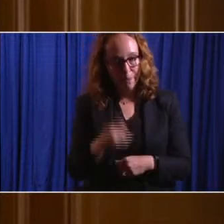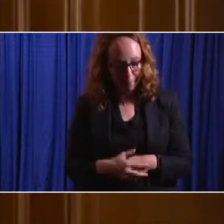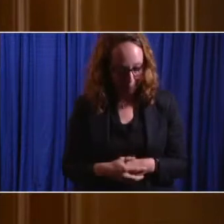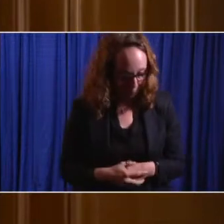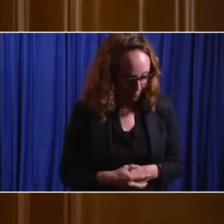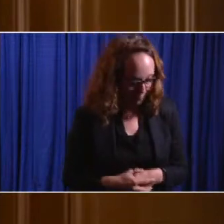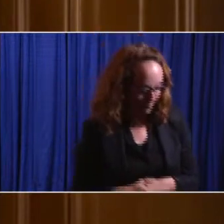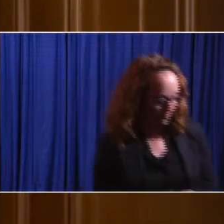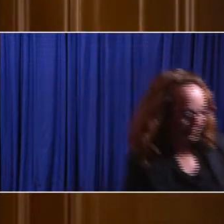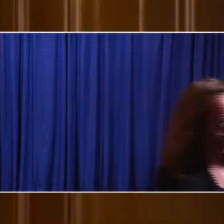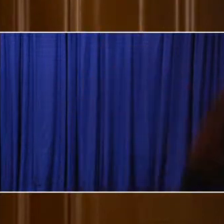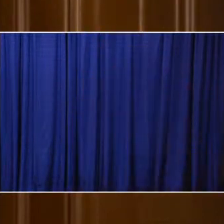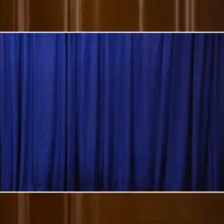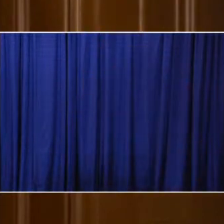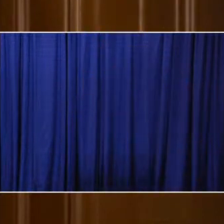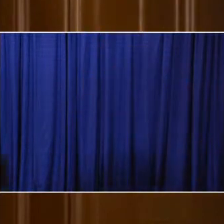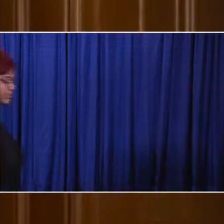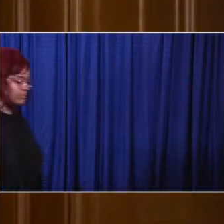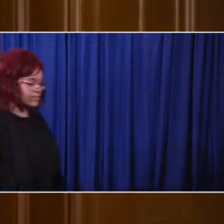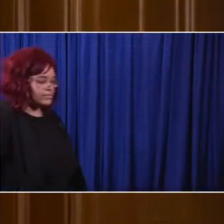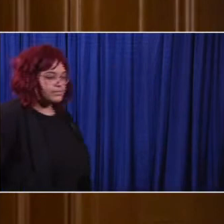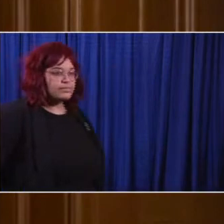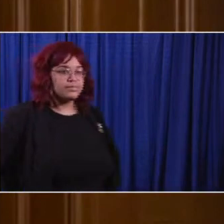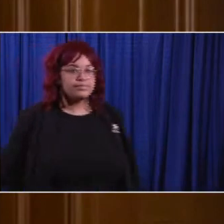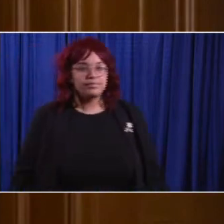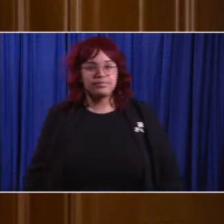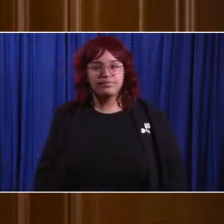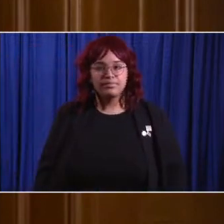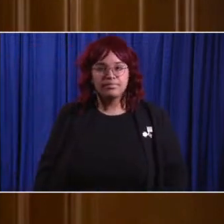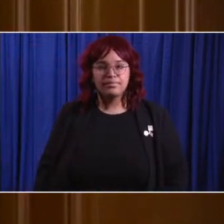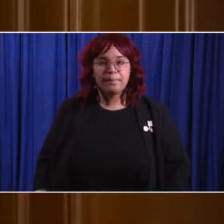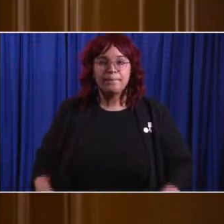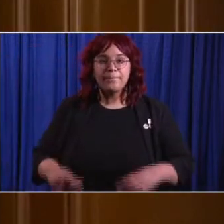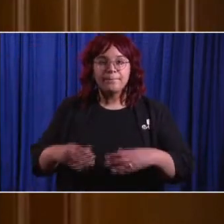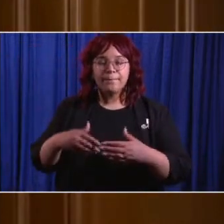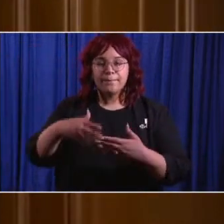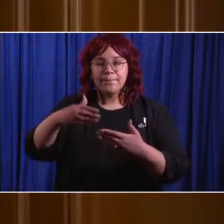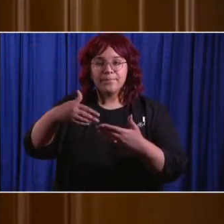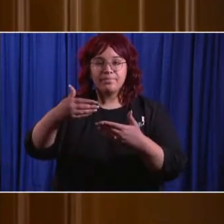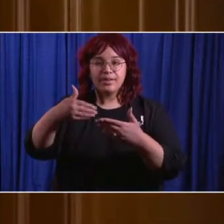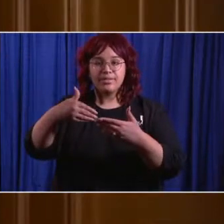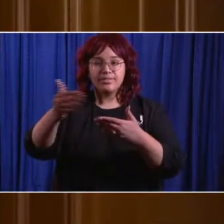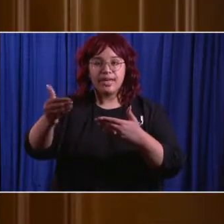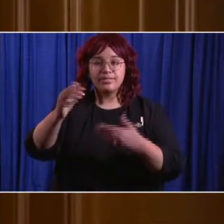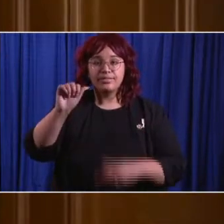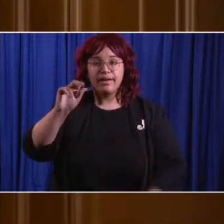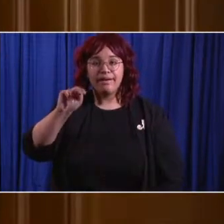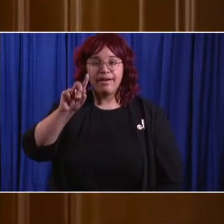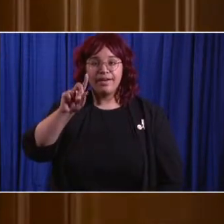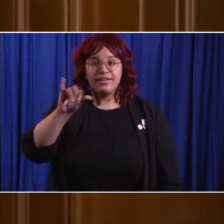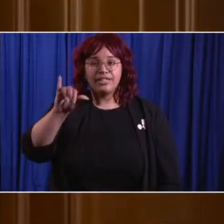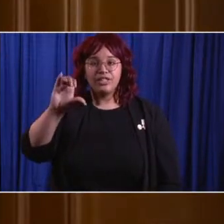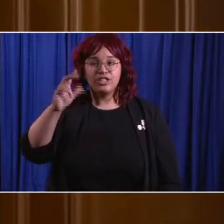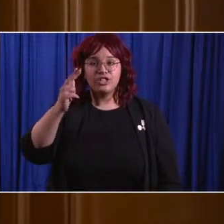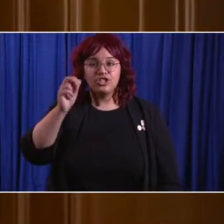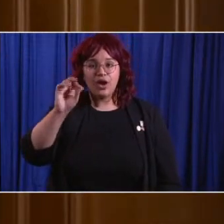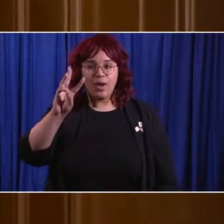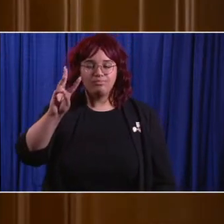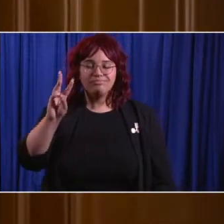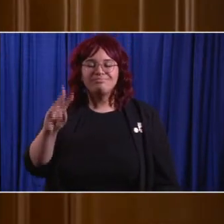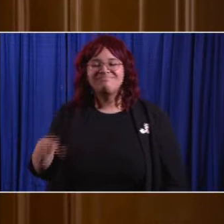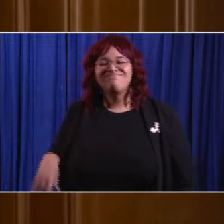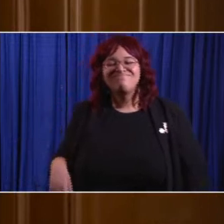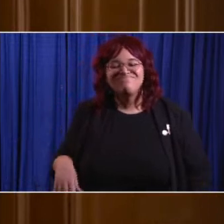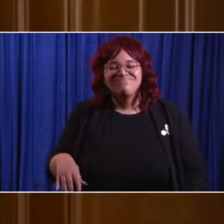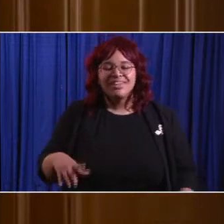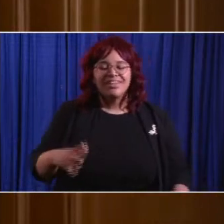Next question is from Andy Chow at Ohio Public Radio and Television. Hi, Andy. Hey, Governor. Getting back to something you said earlier,